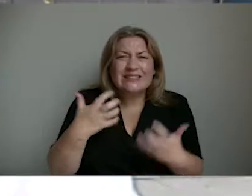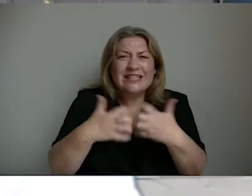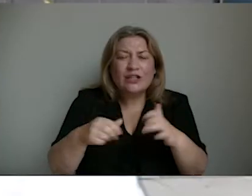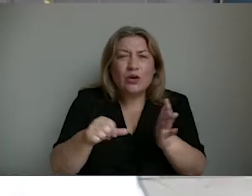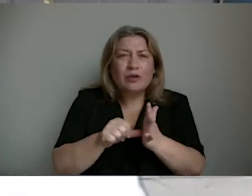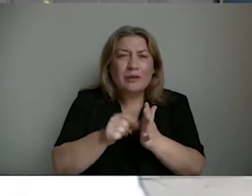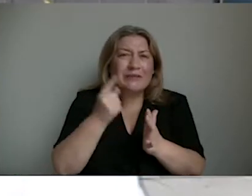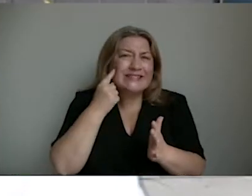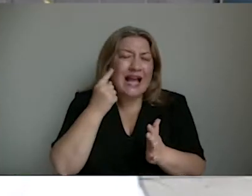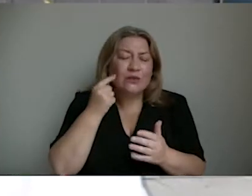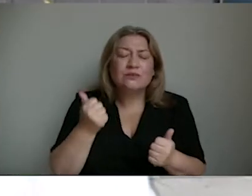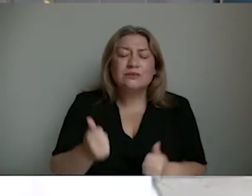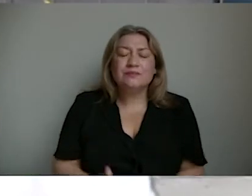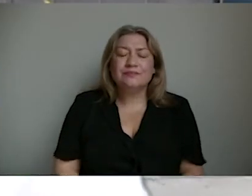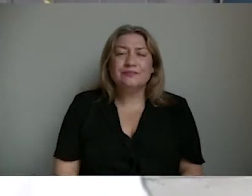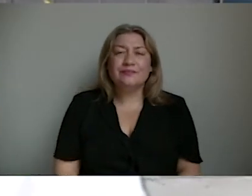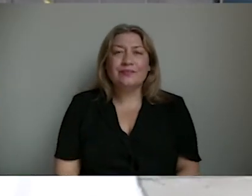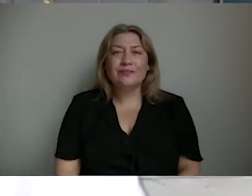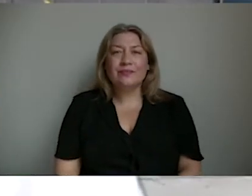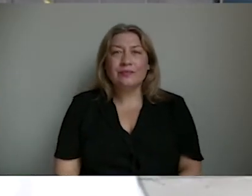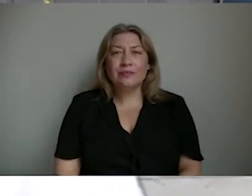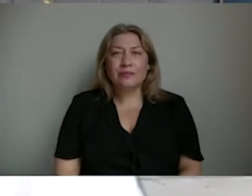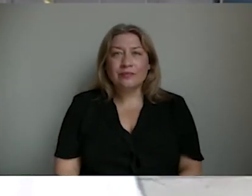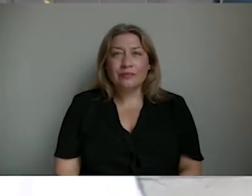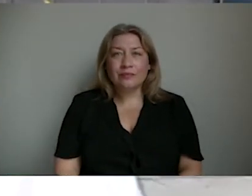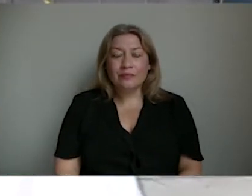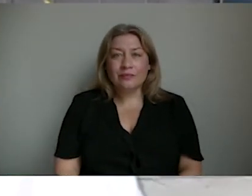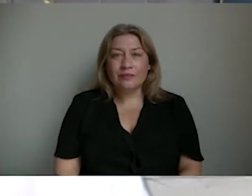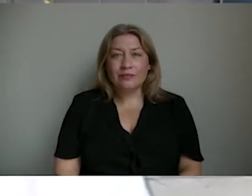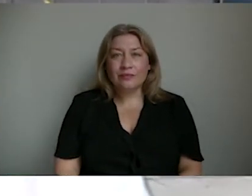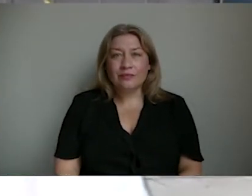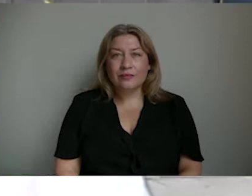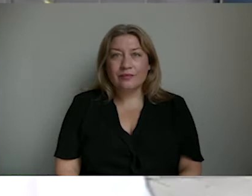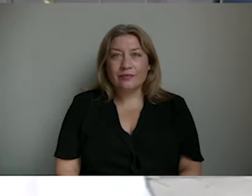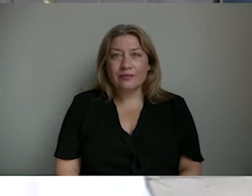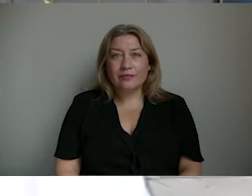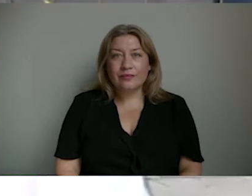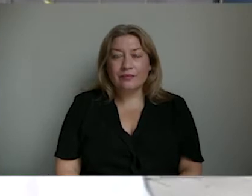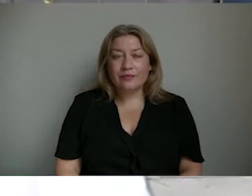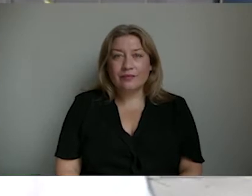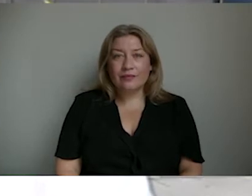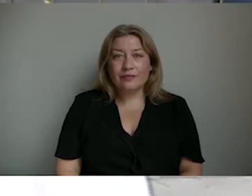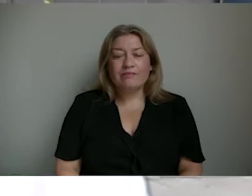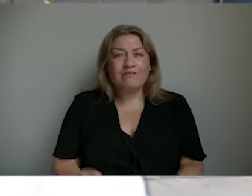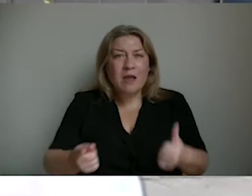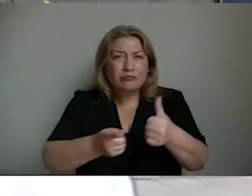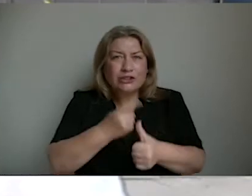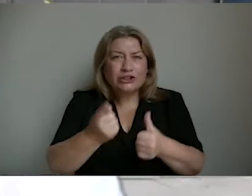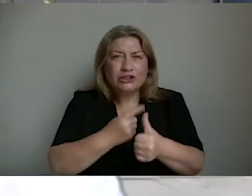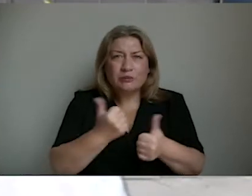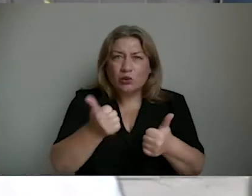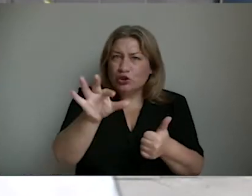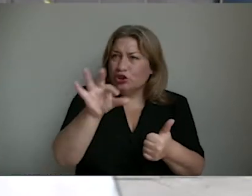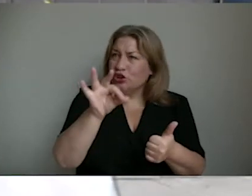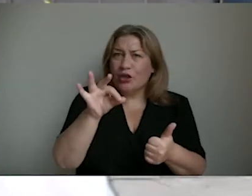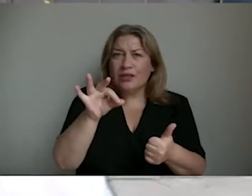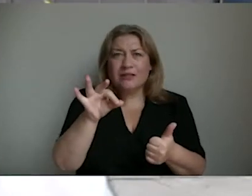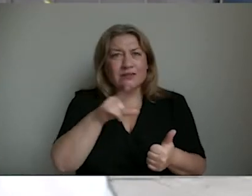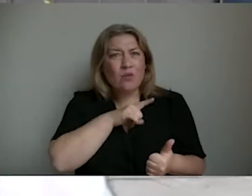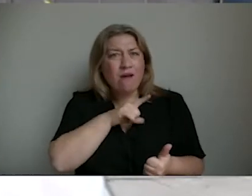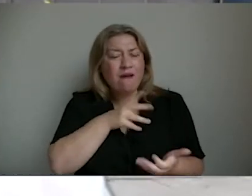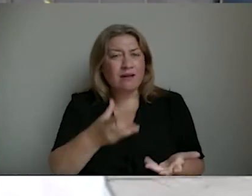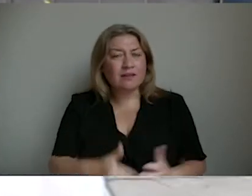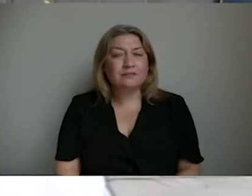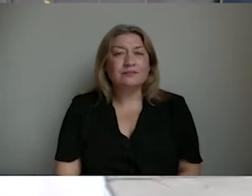Okay, so just resolving some of our technical problems there. Sorry about that. Well, really, we just want to go through why an apprenticeship is a